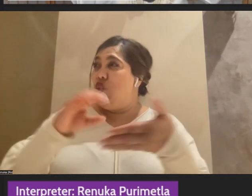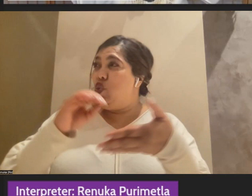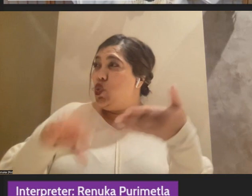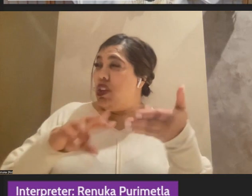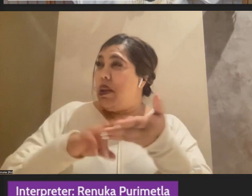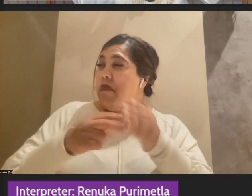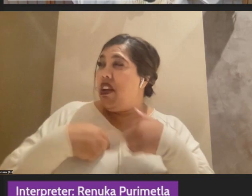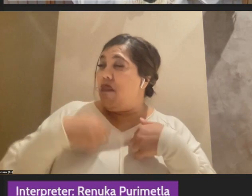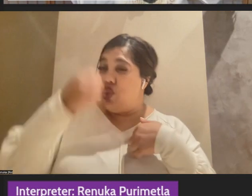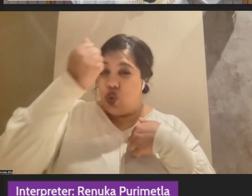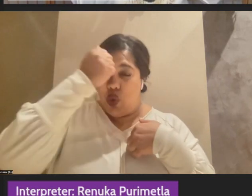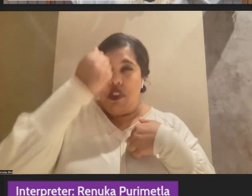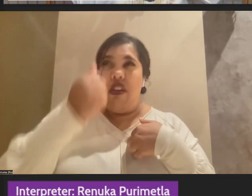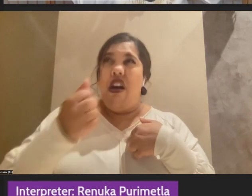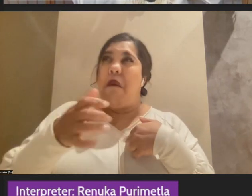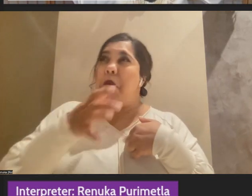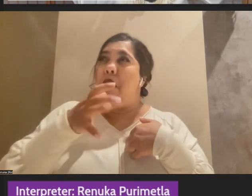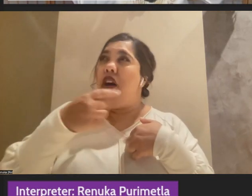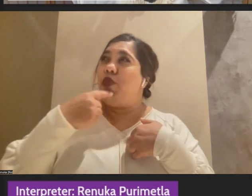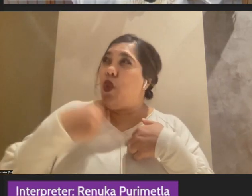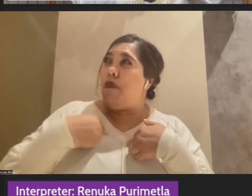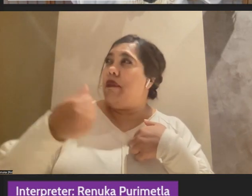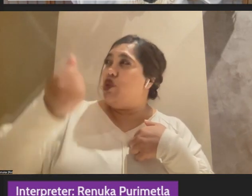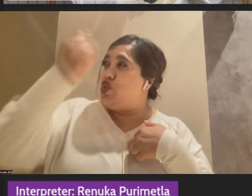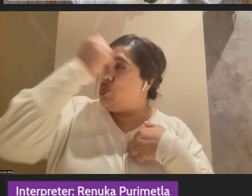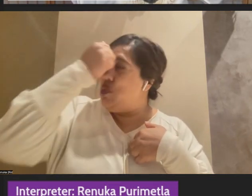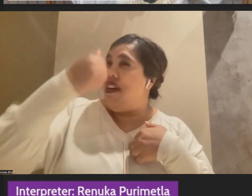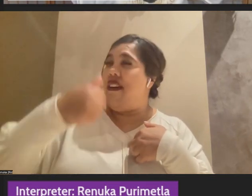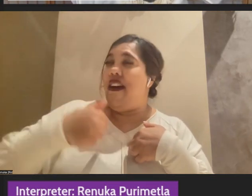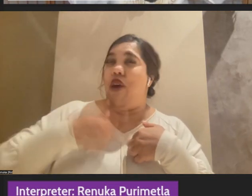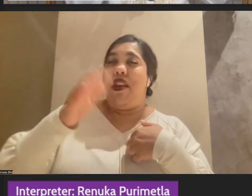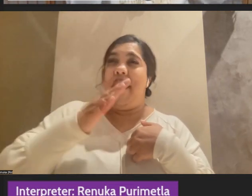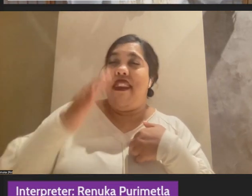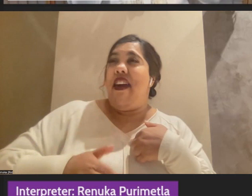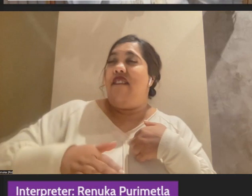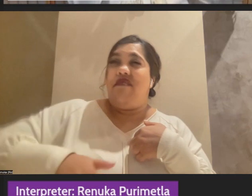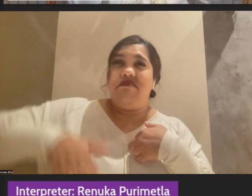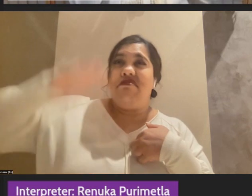Just like mom said, I'm never going to amount to anything. She